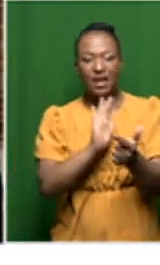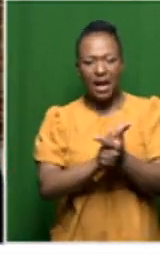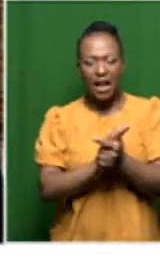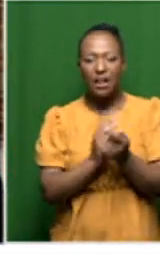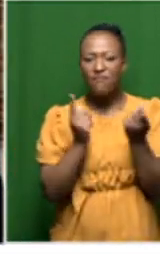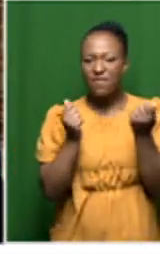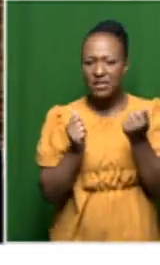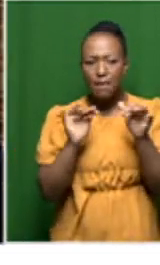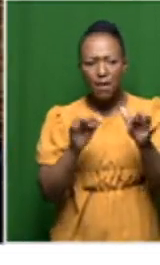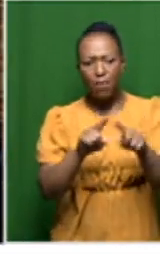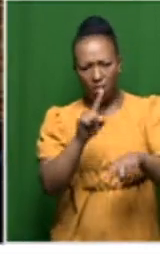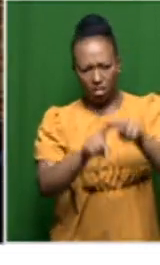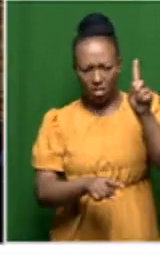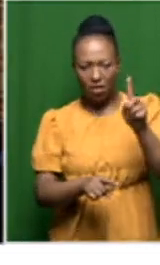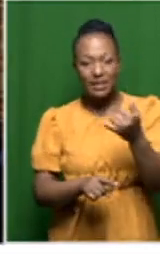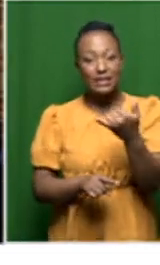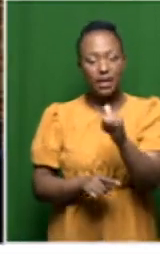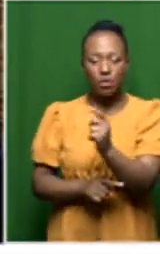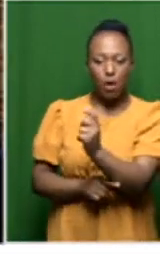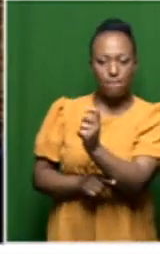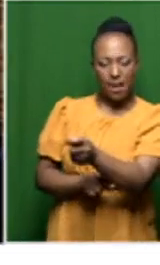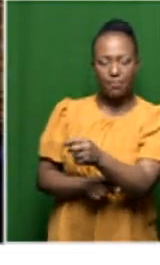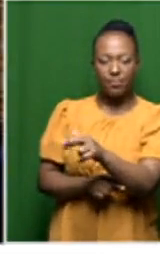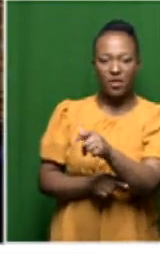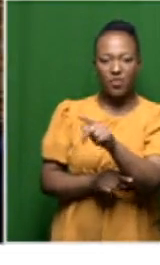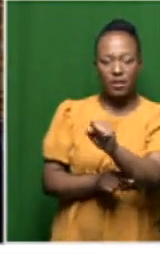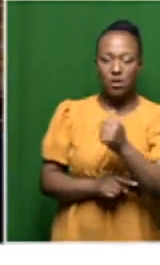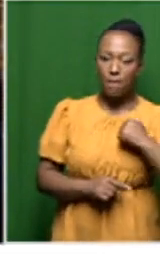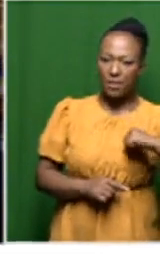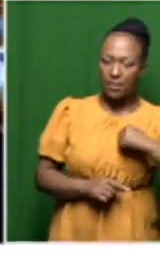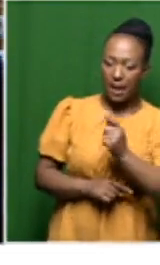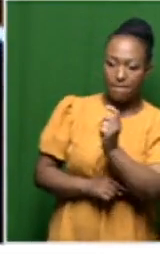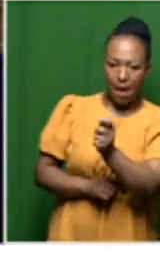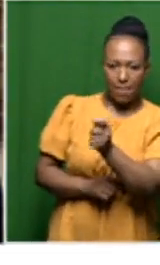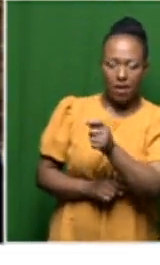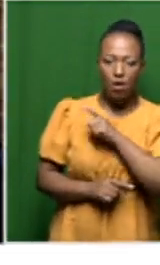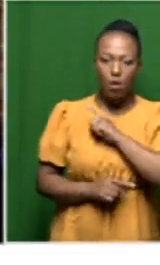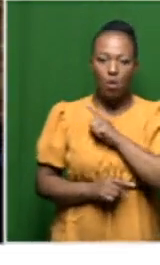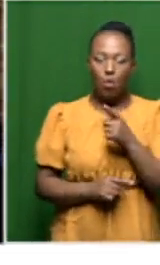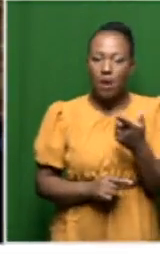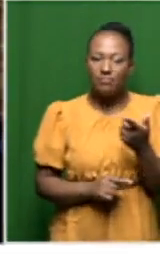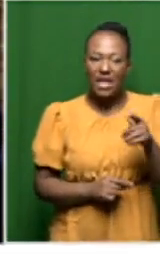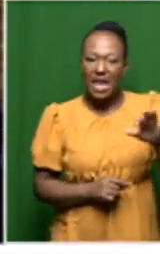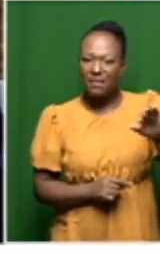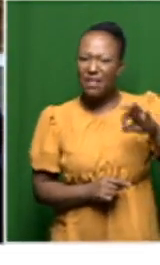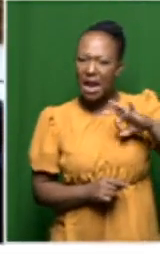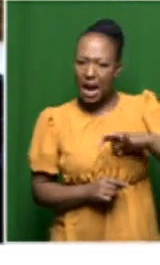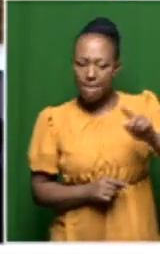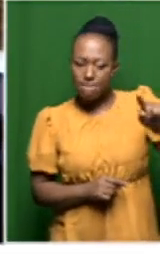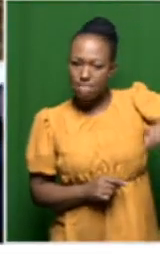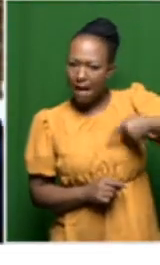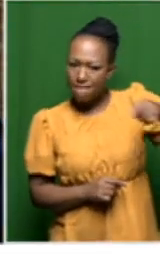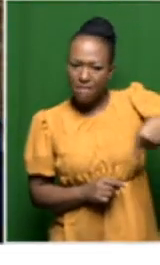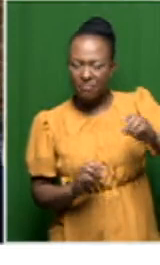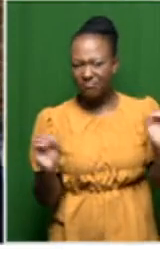people, and still paying rates and for the municipality for properties that are not generating any income. So that's what we want to turn